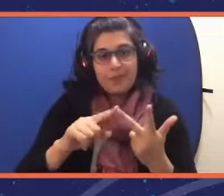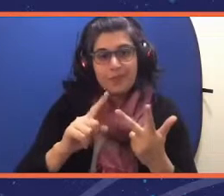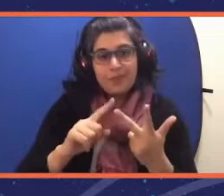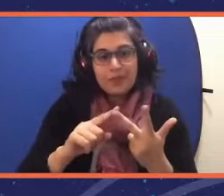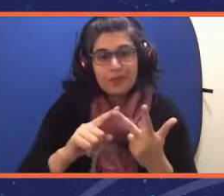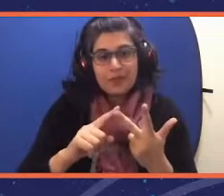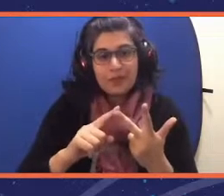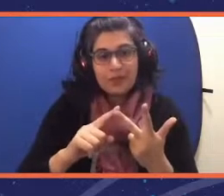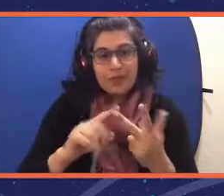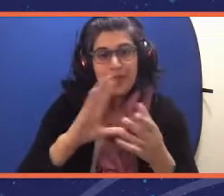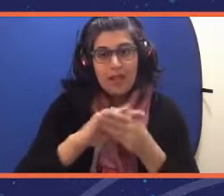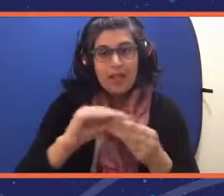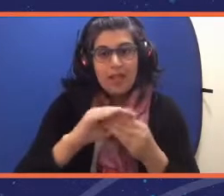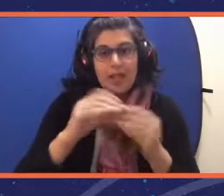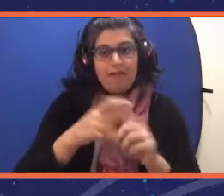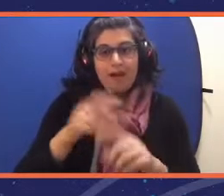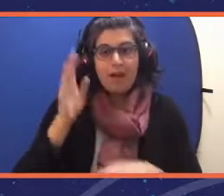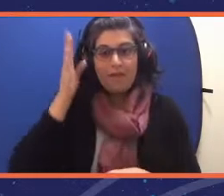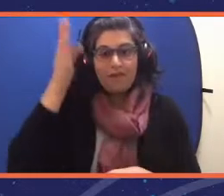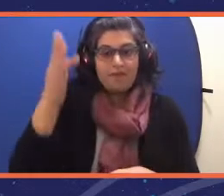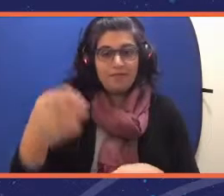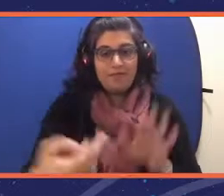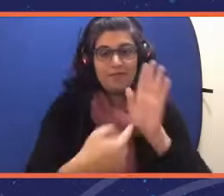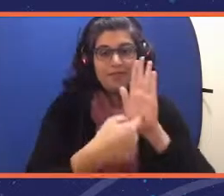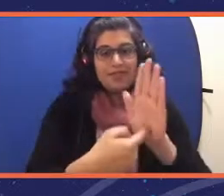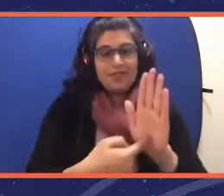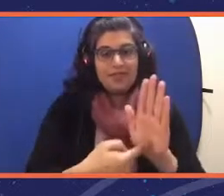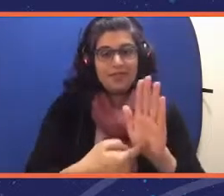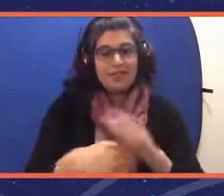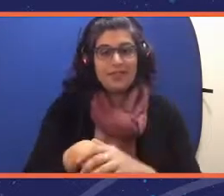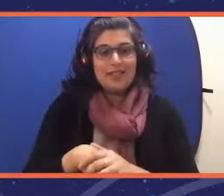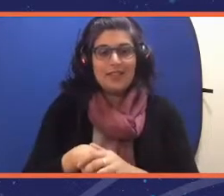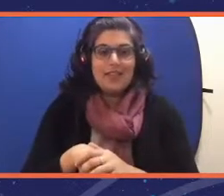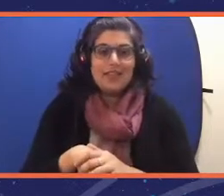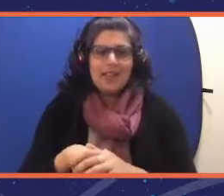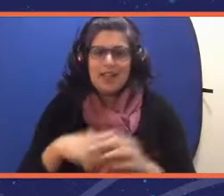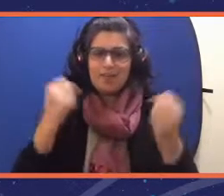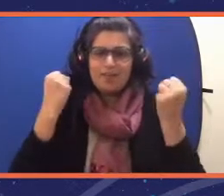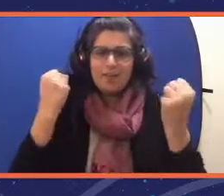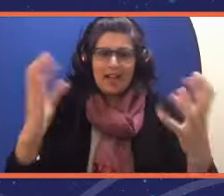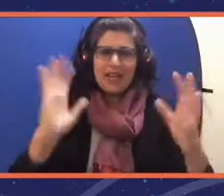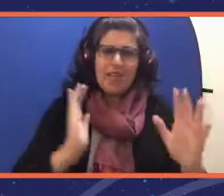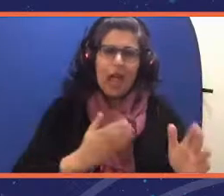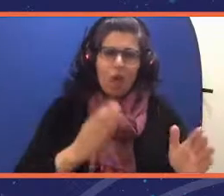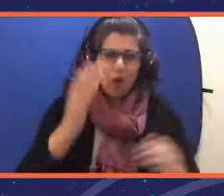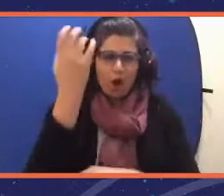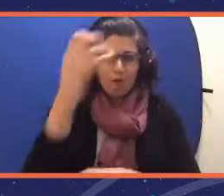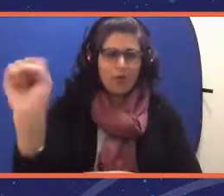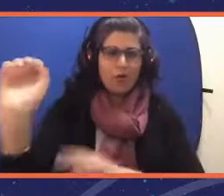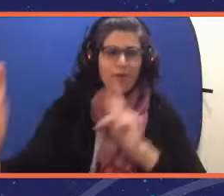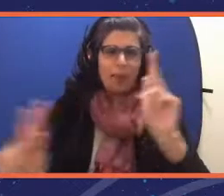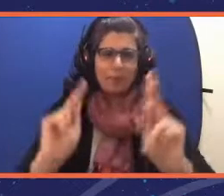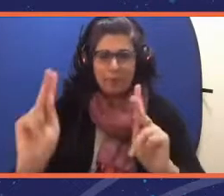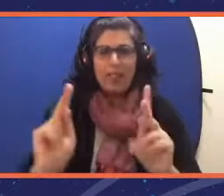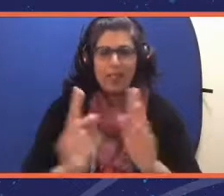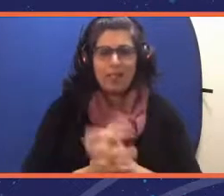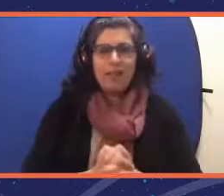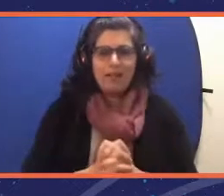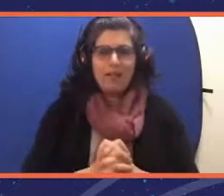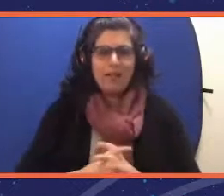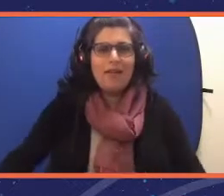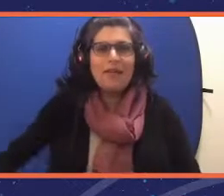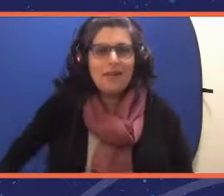and The Message from the Future featuring Alexandra Ocasio-Cortez and a lot of our movement folks. And also